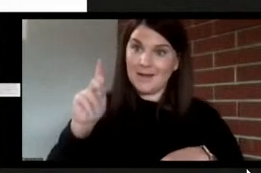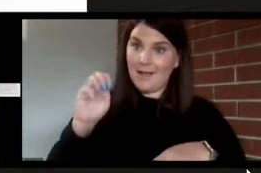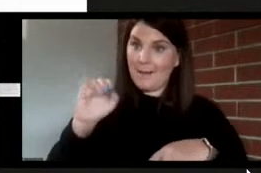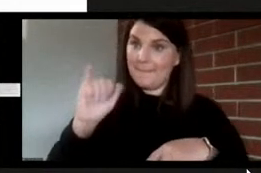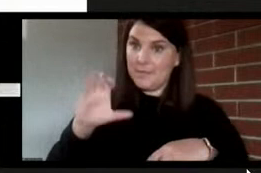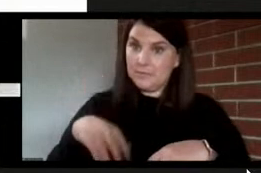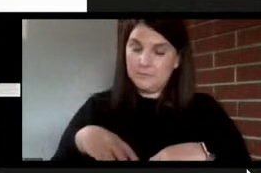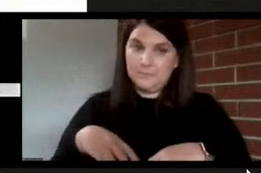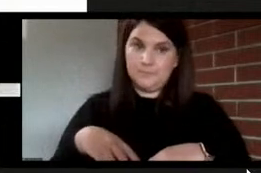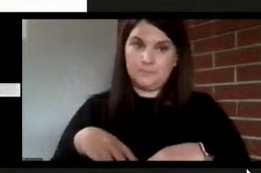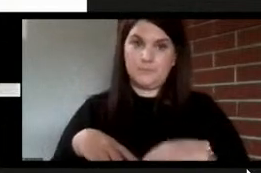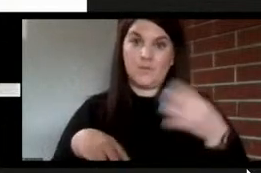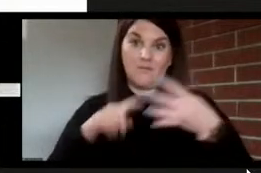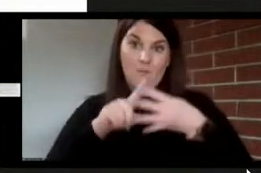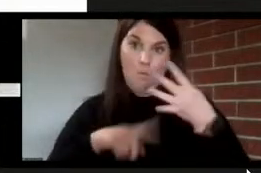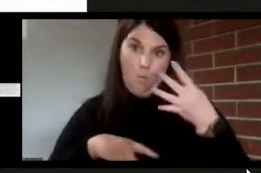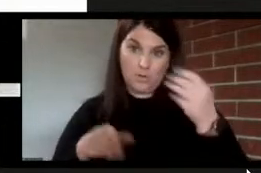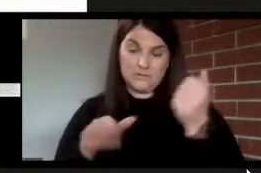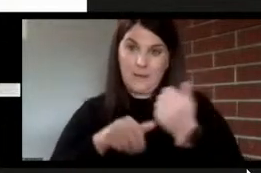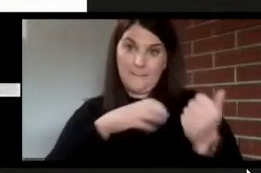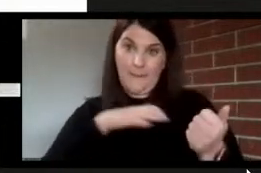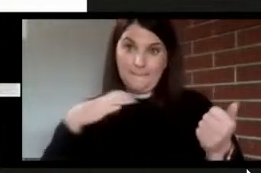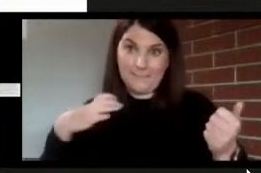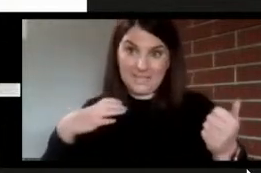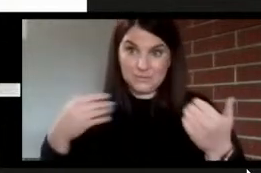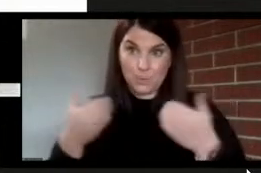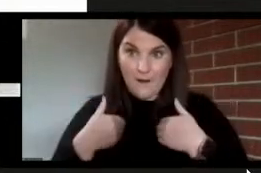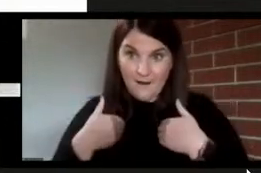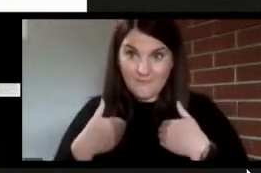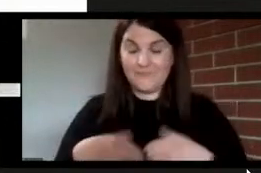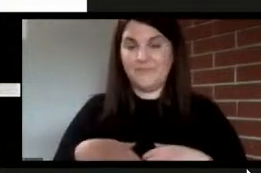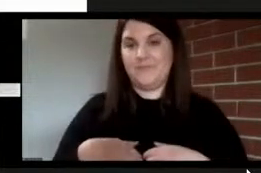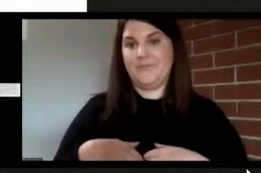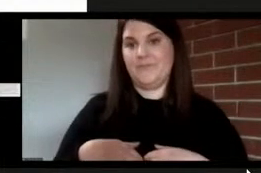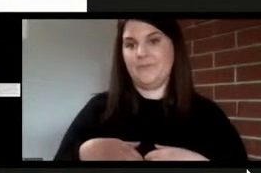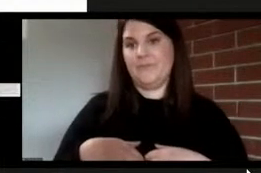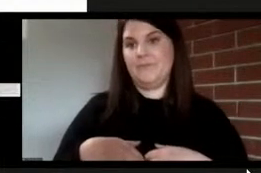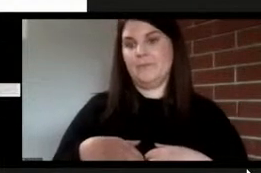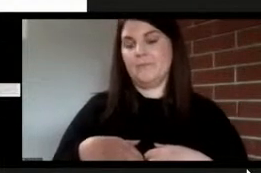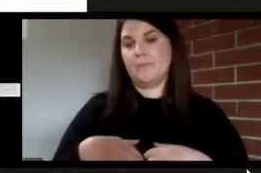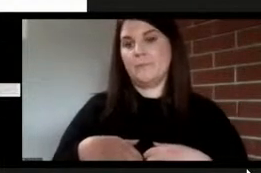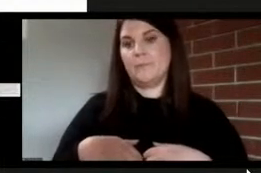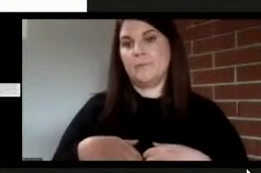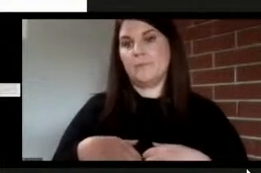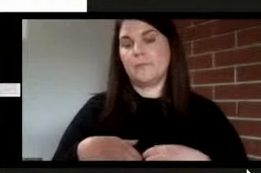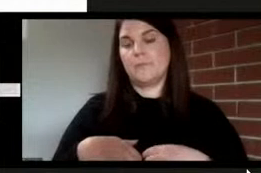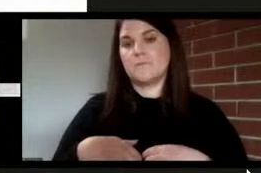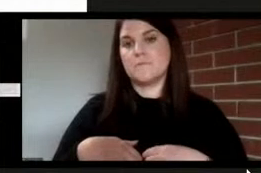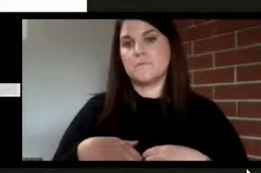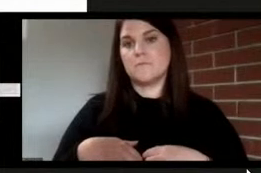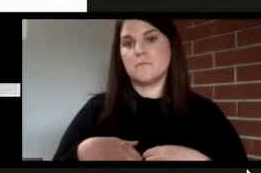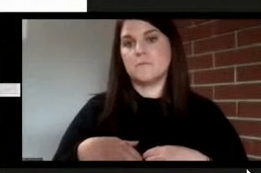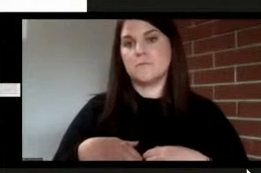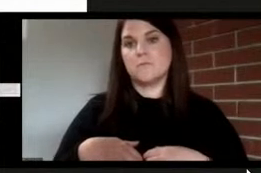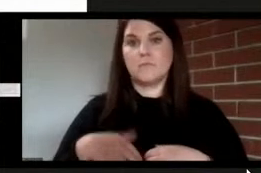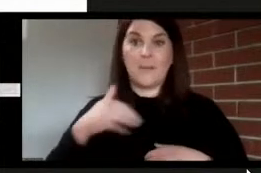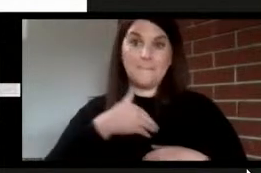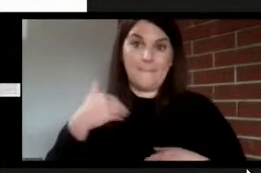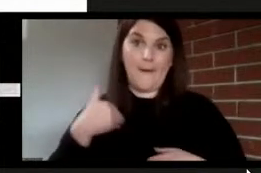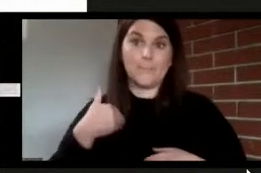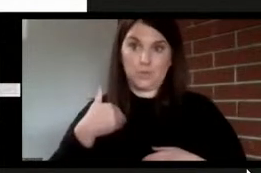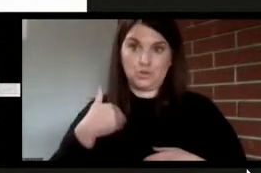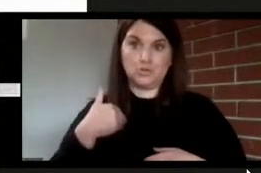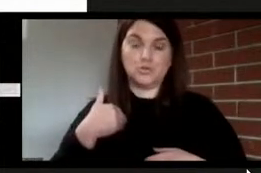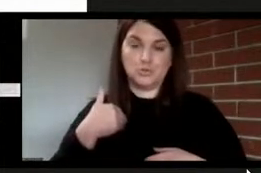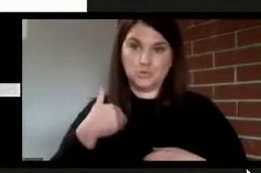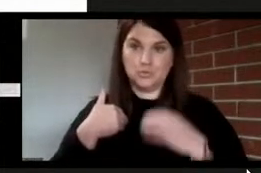4 subcommittees that we have. So the members of the task force make up these 4 committees, and you